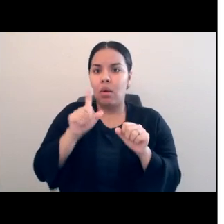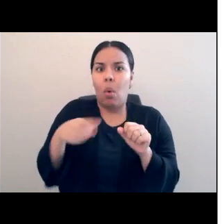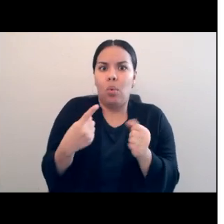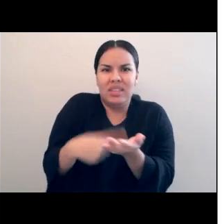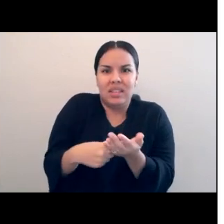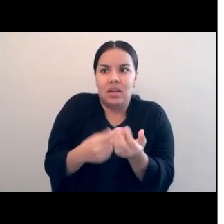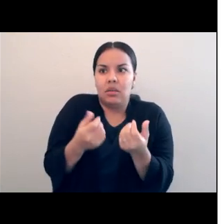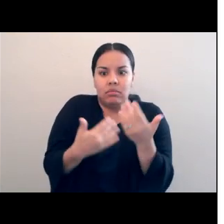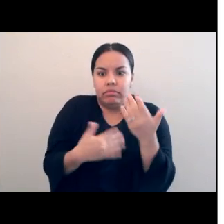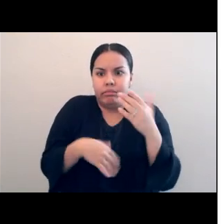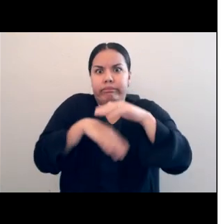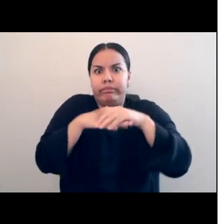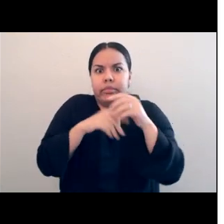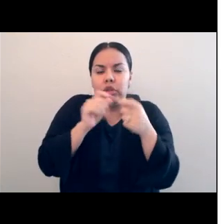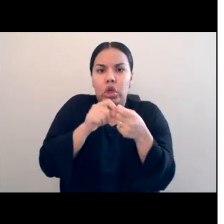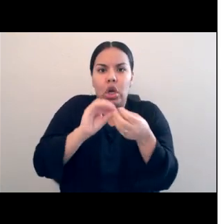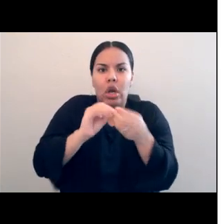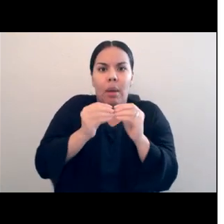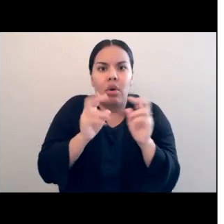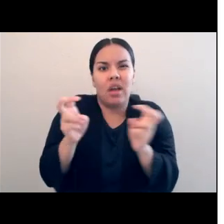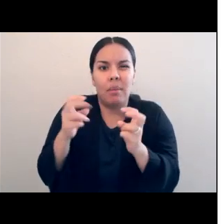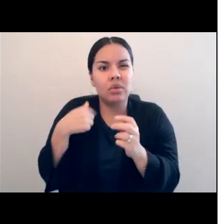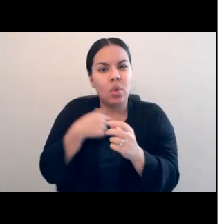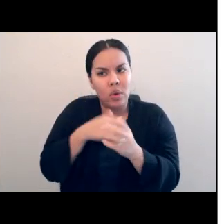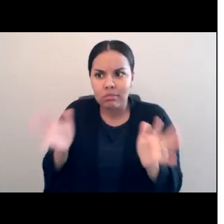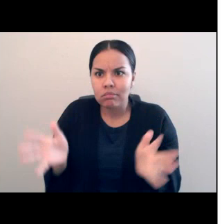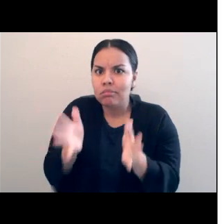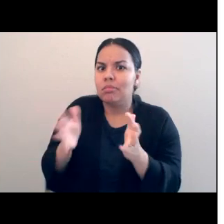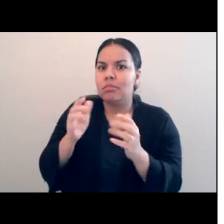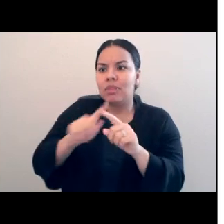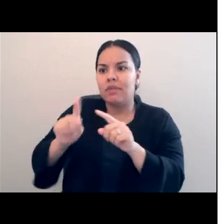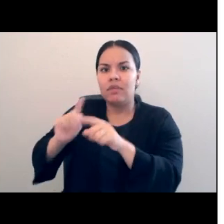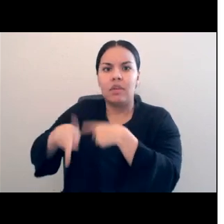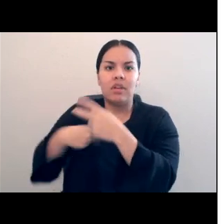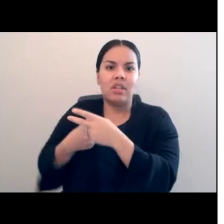ask others to suggest people to talk to.